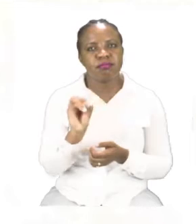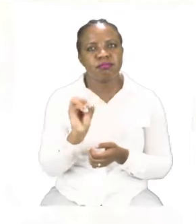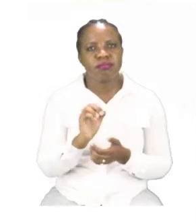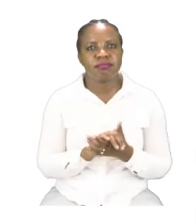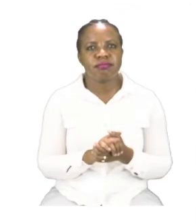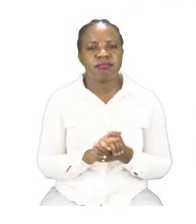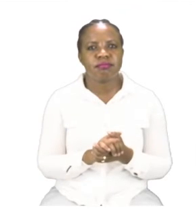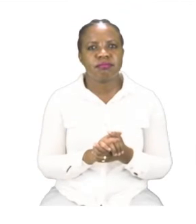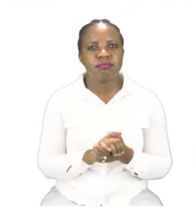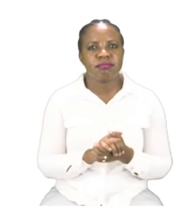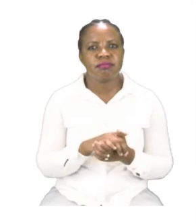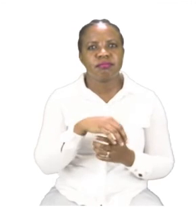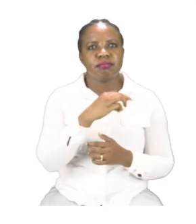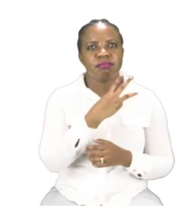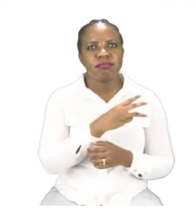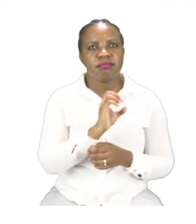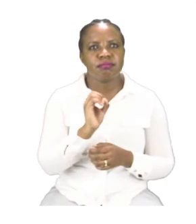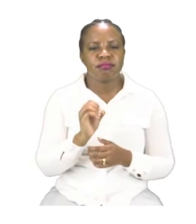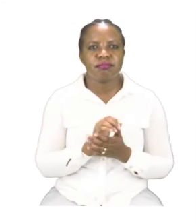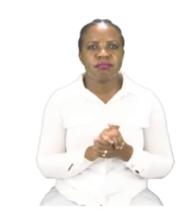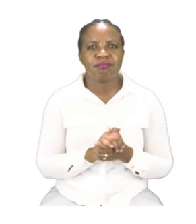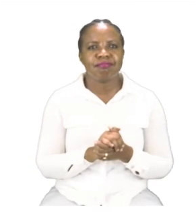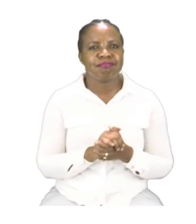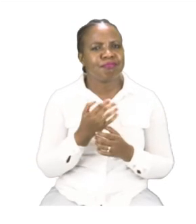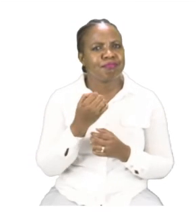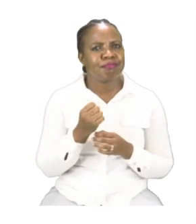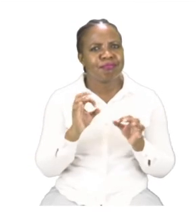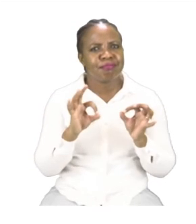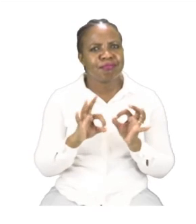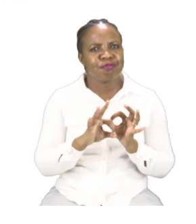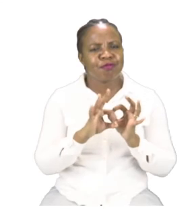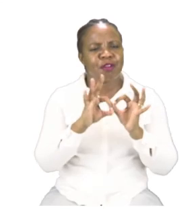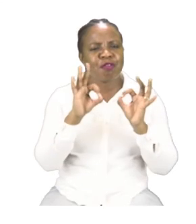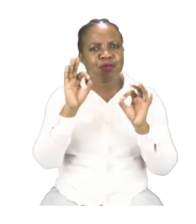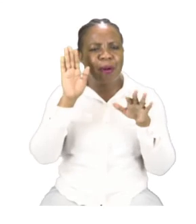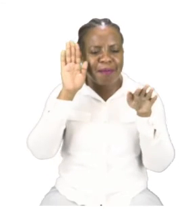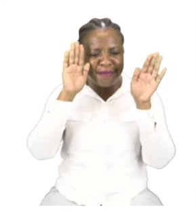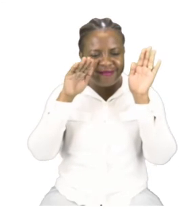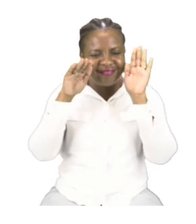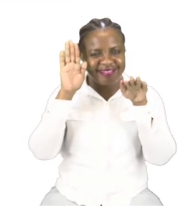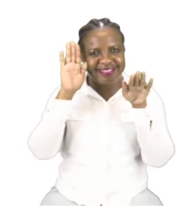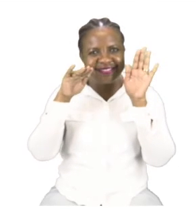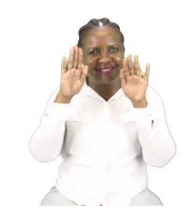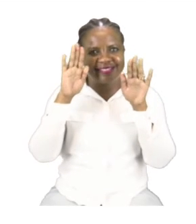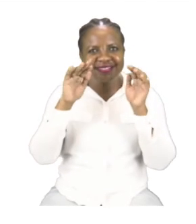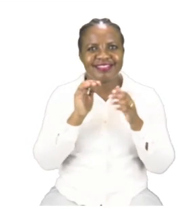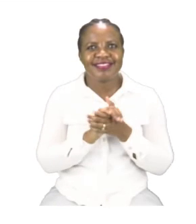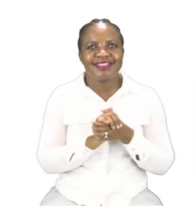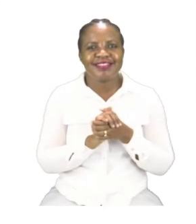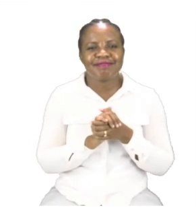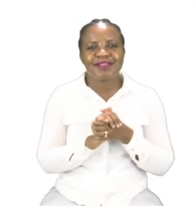On page 30, we have a beautiful bunny and the bunny is holding an